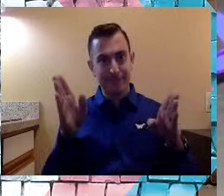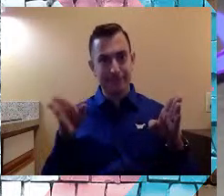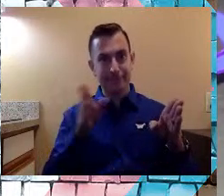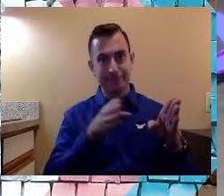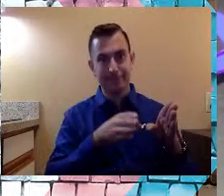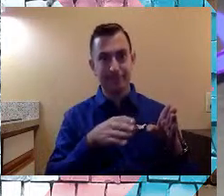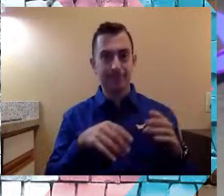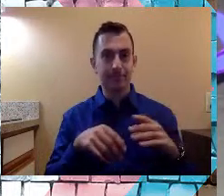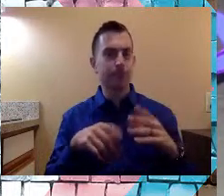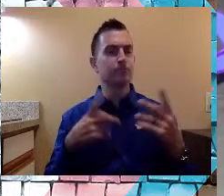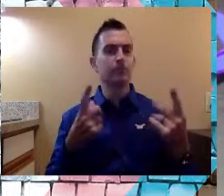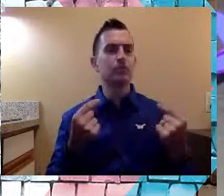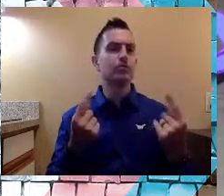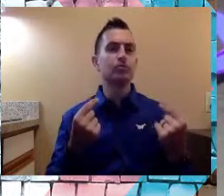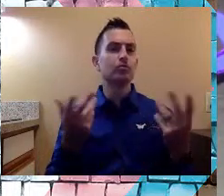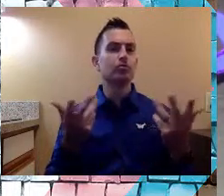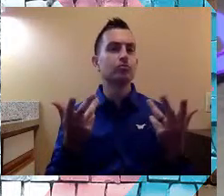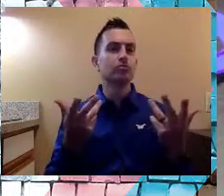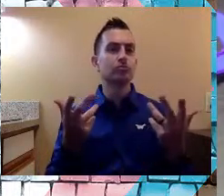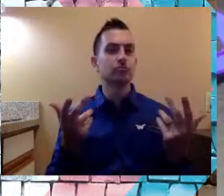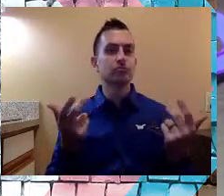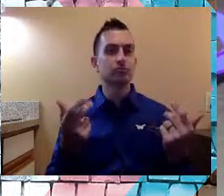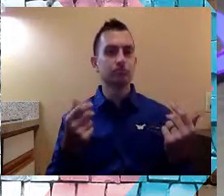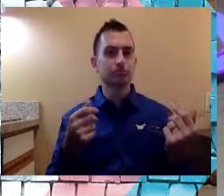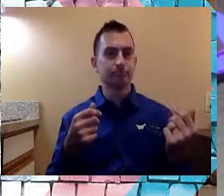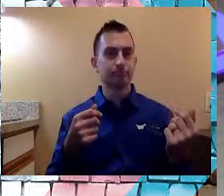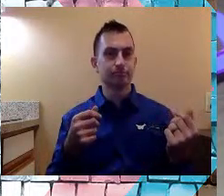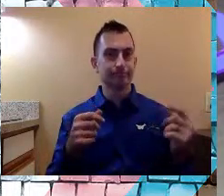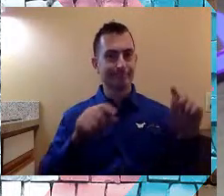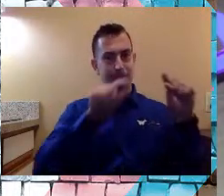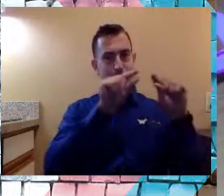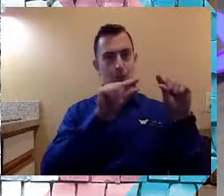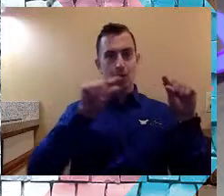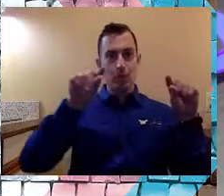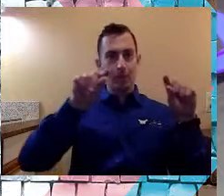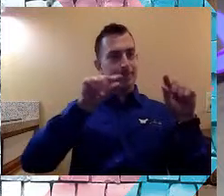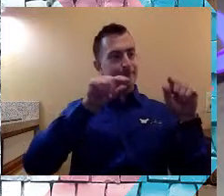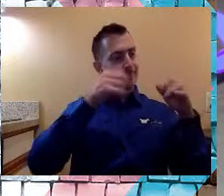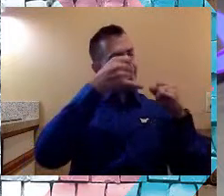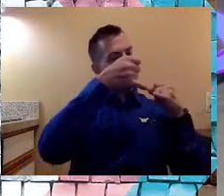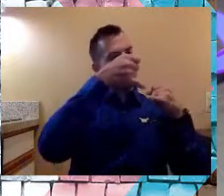we do is we tie them on. So